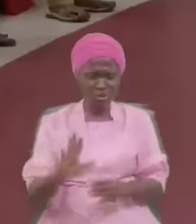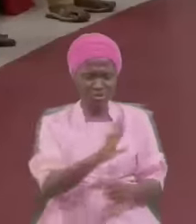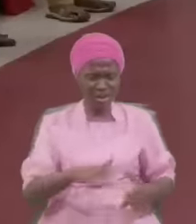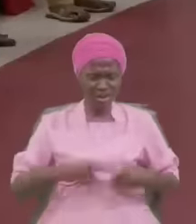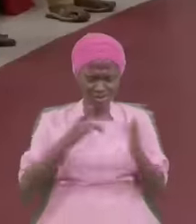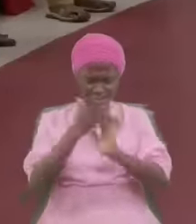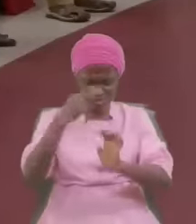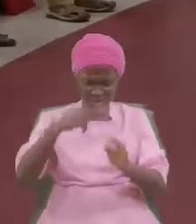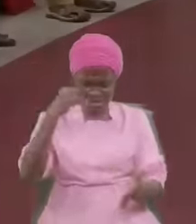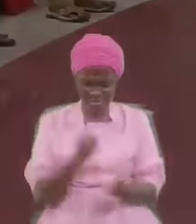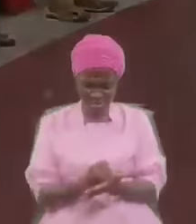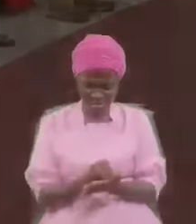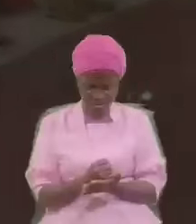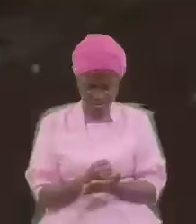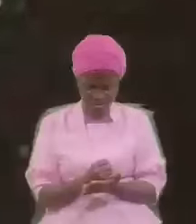name.